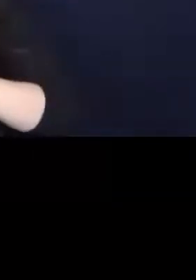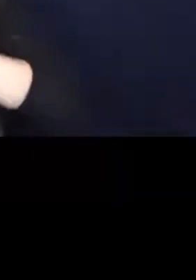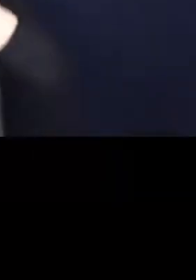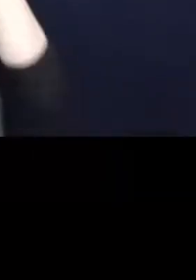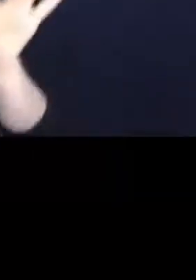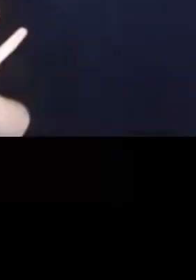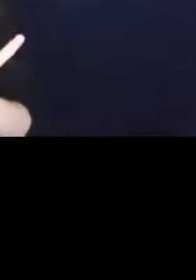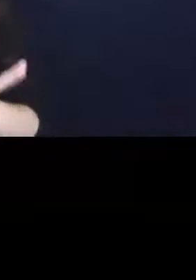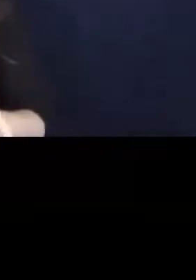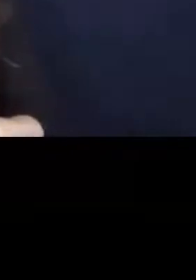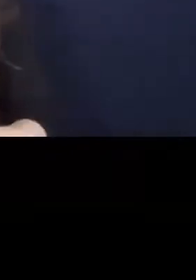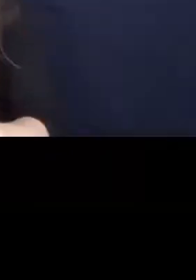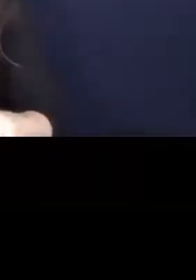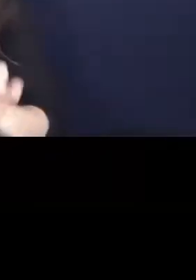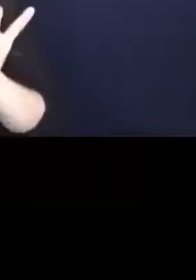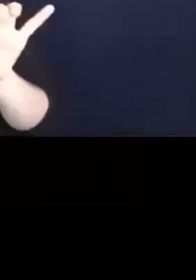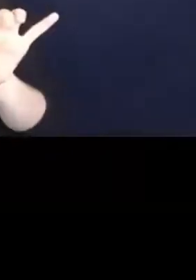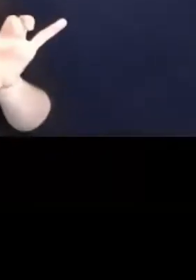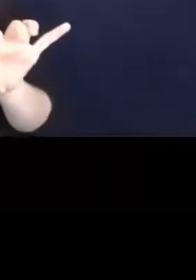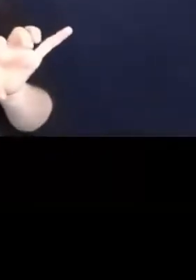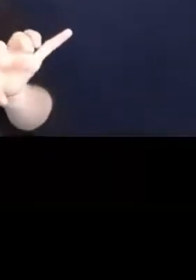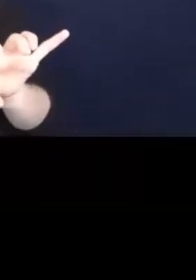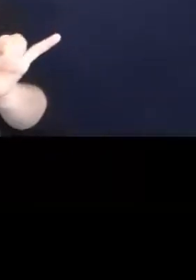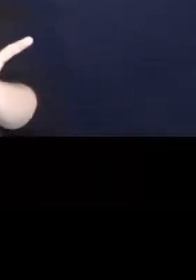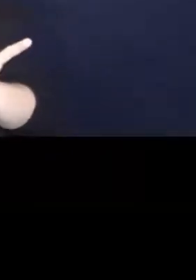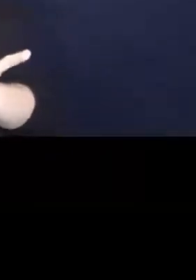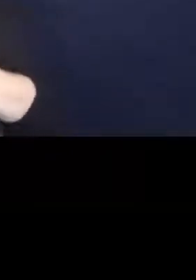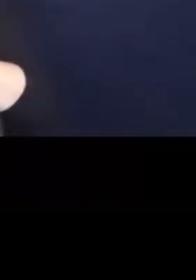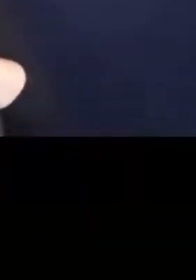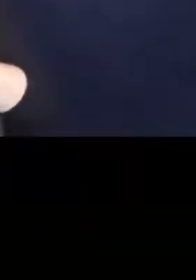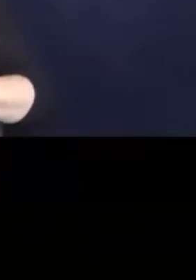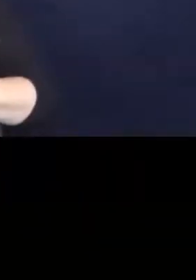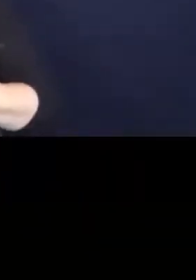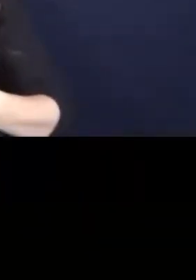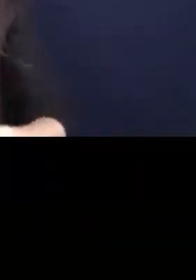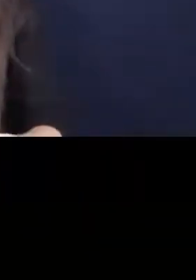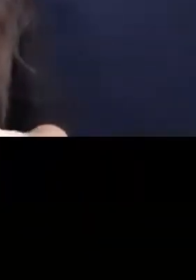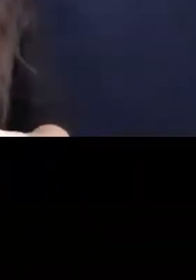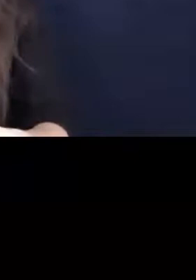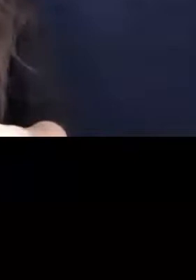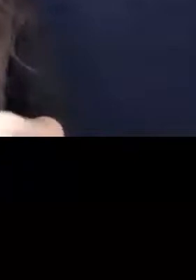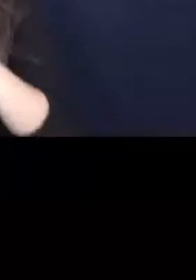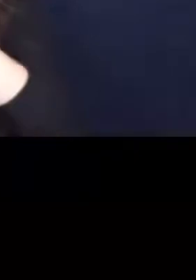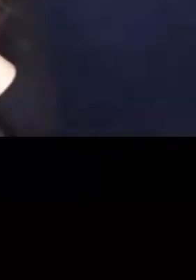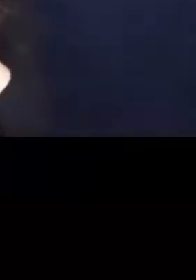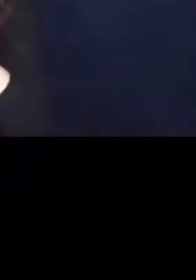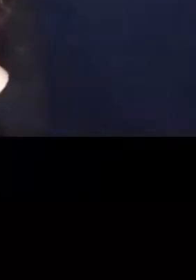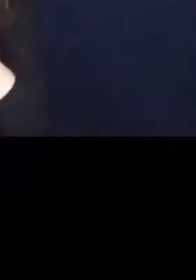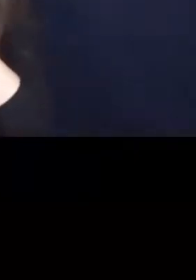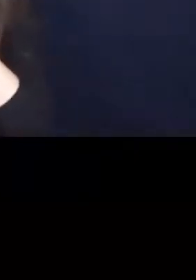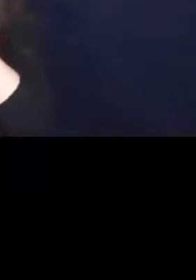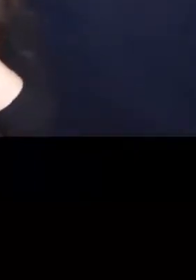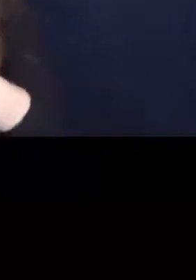in the question and answer section. Some have also appeared in the chat. So I'm just going to try and work through those